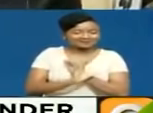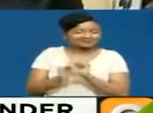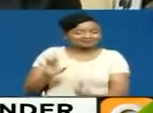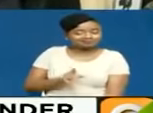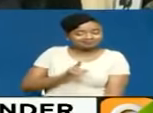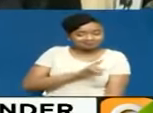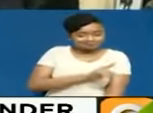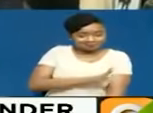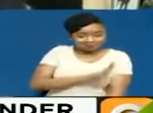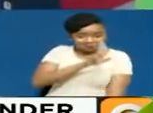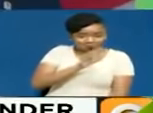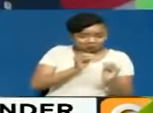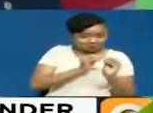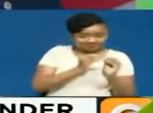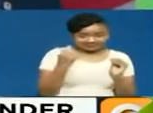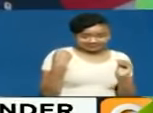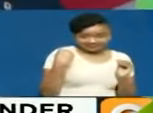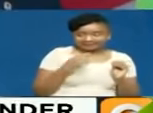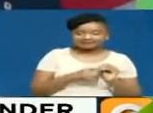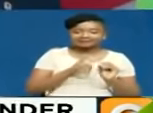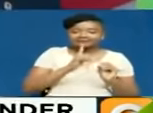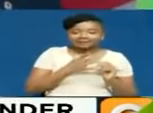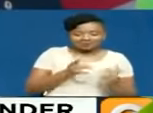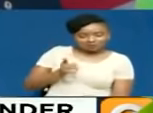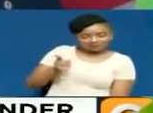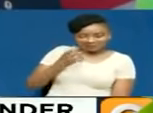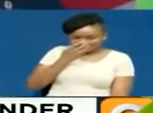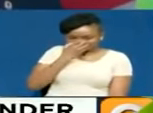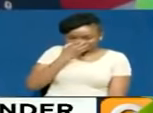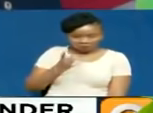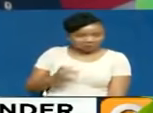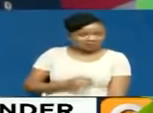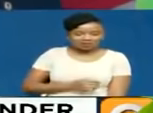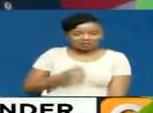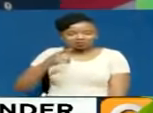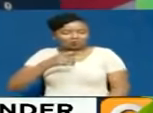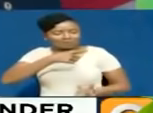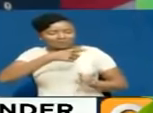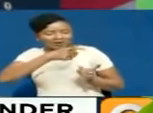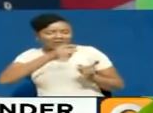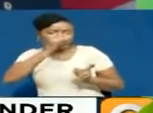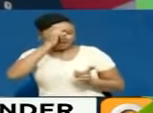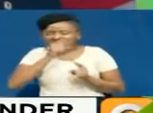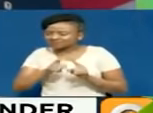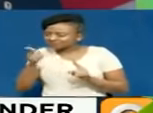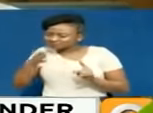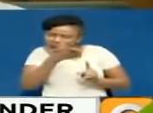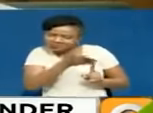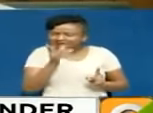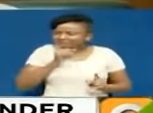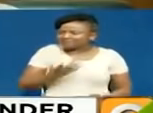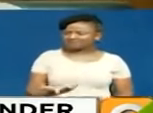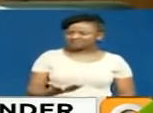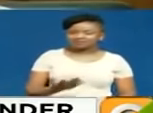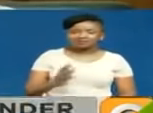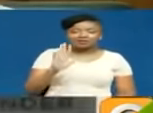joint interview with media editors, called his deputy, accusing him of criticizing the government that he is supposed to serve diligently.